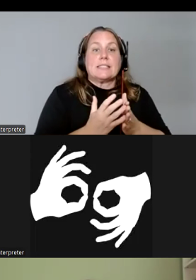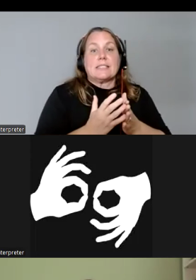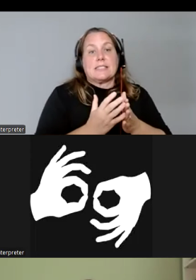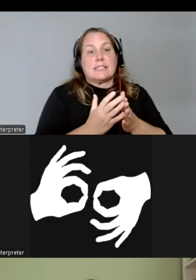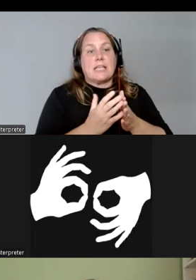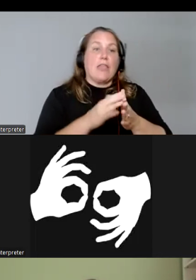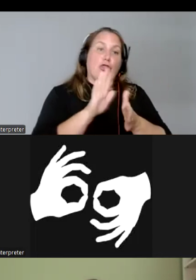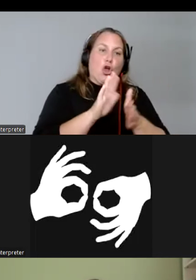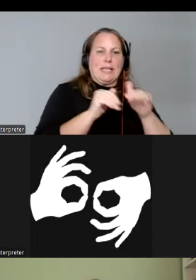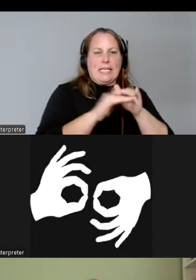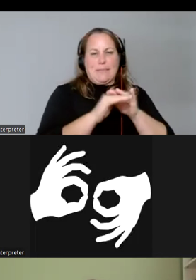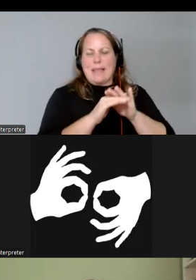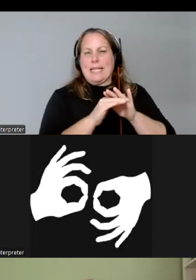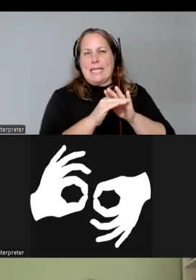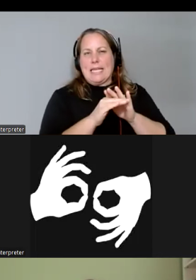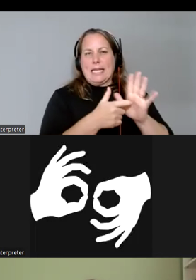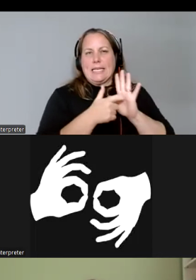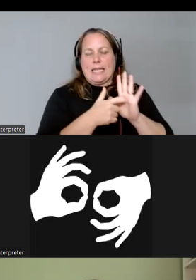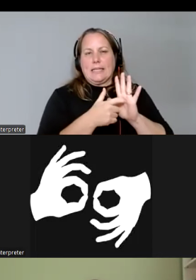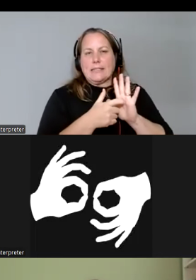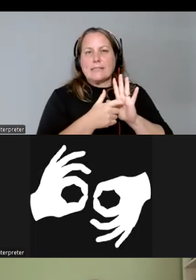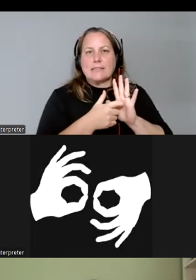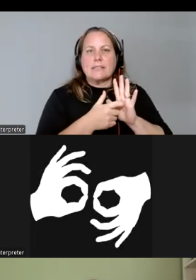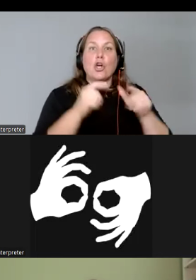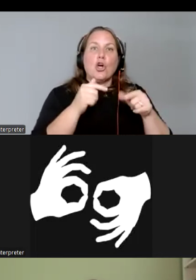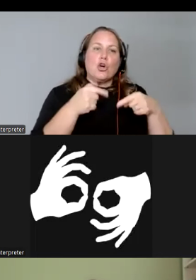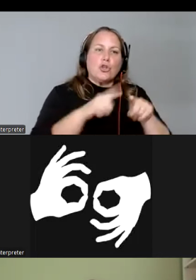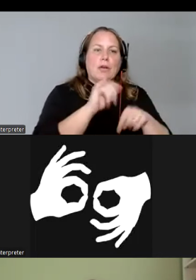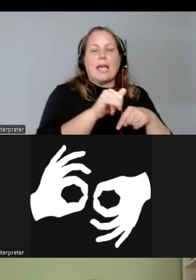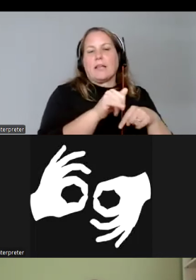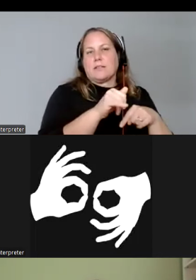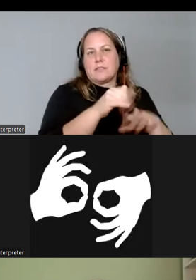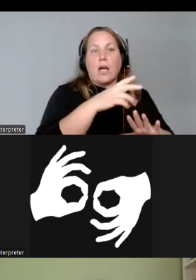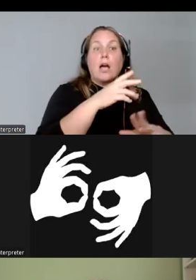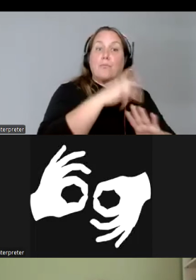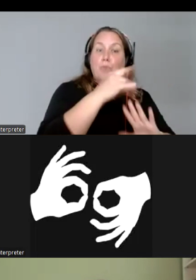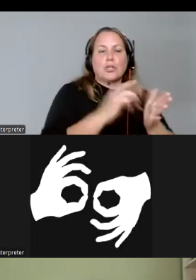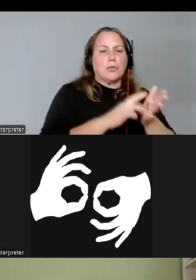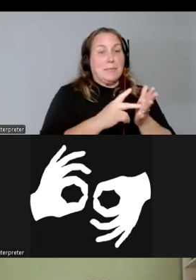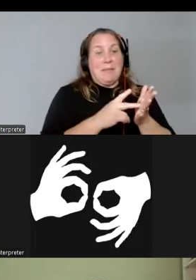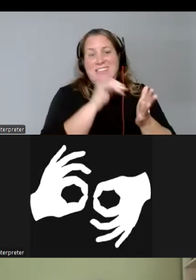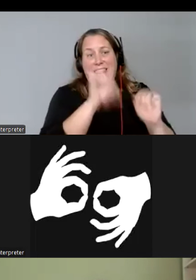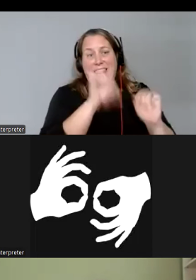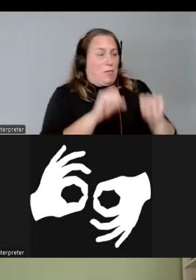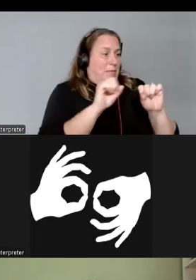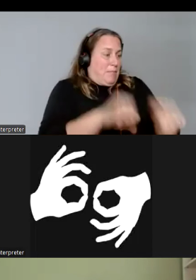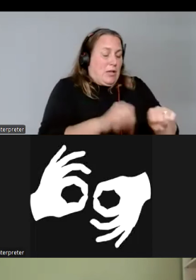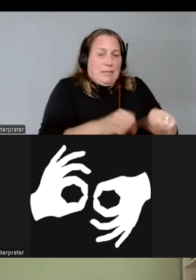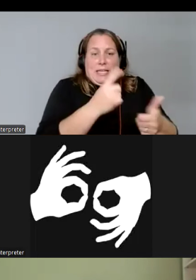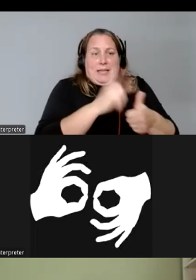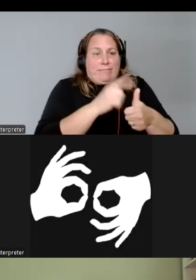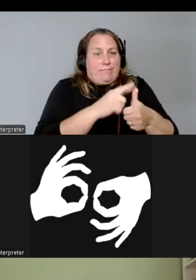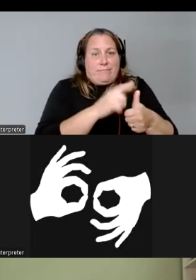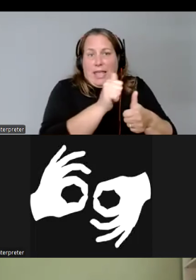may include, but is not limited to ASL interpretation, audio description, closed captioning,